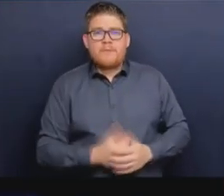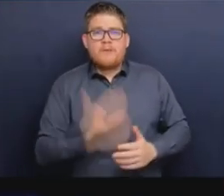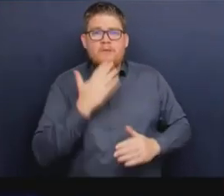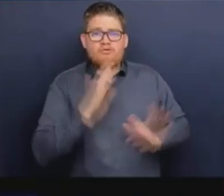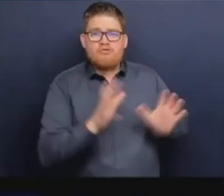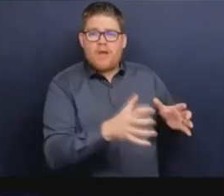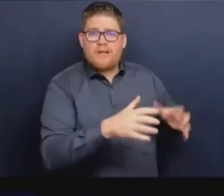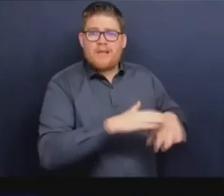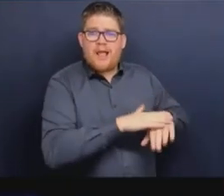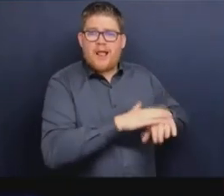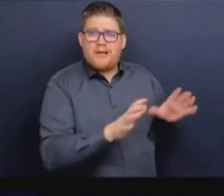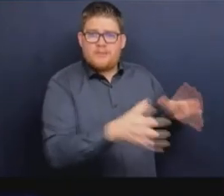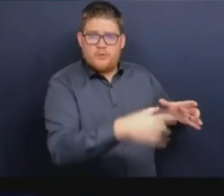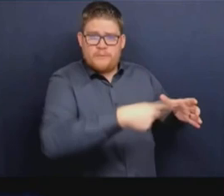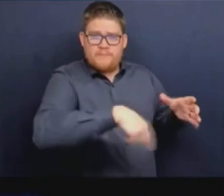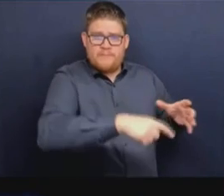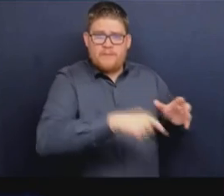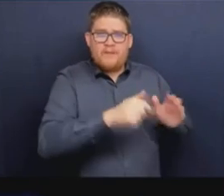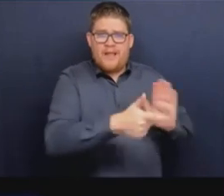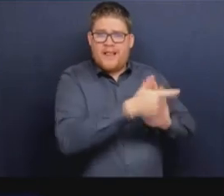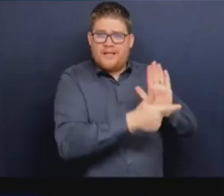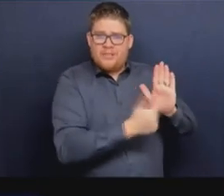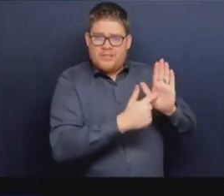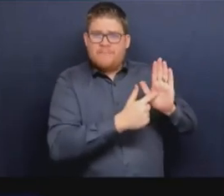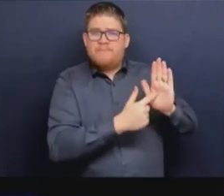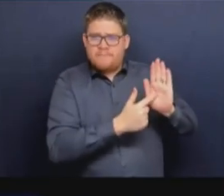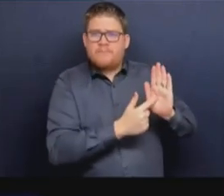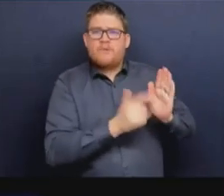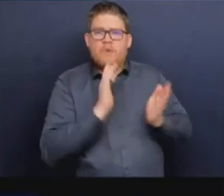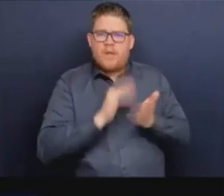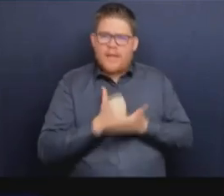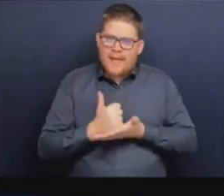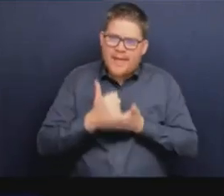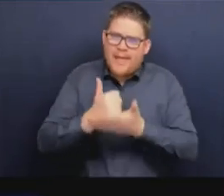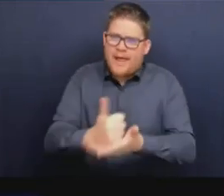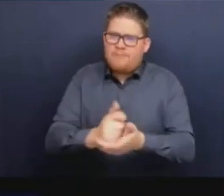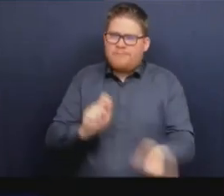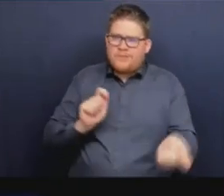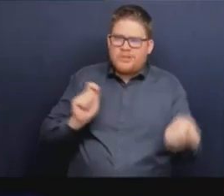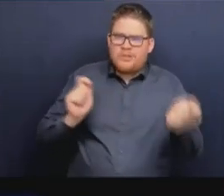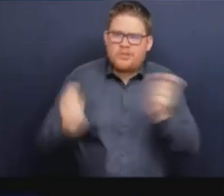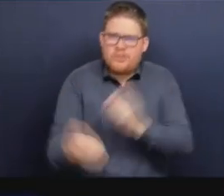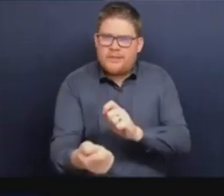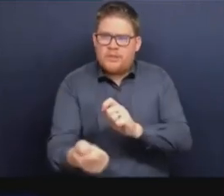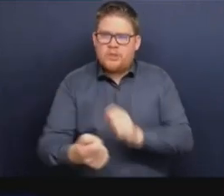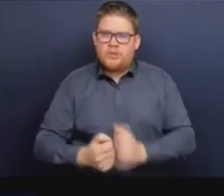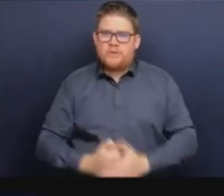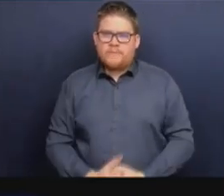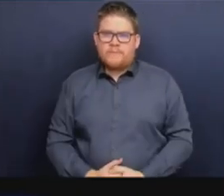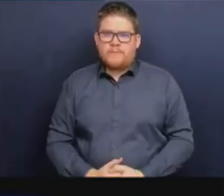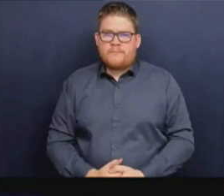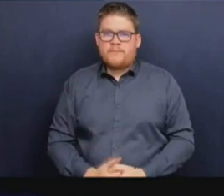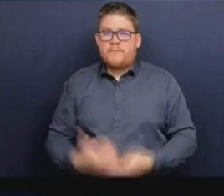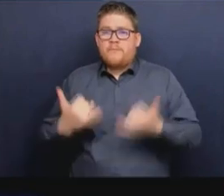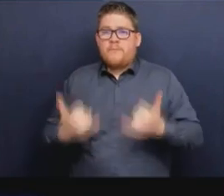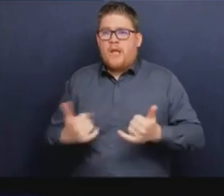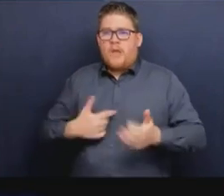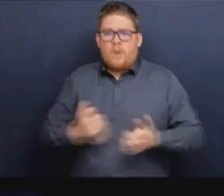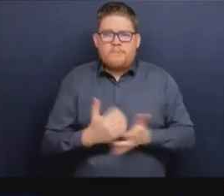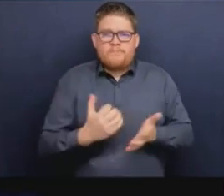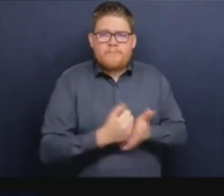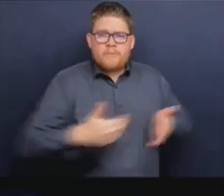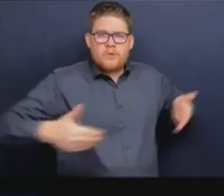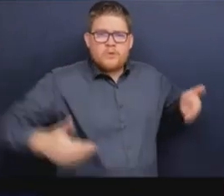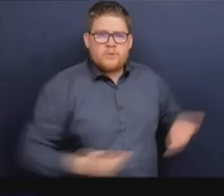welcome our first speaker, Dr. June Francis, to talk a little bit more about just what this means to the racialized communities